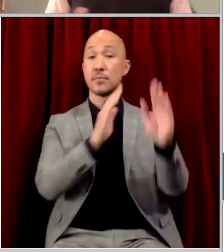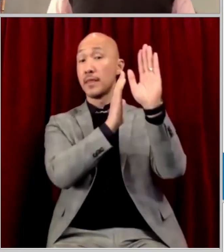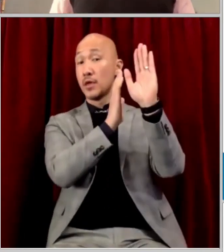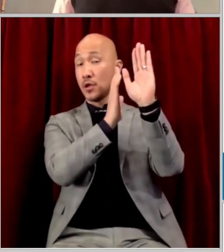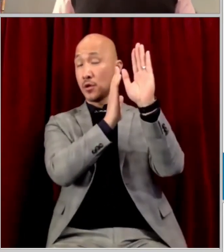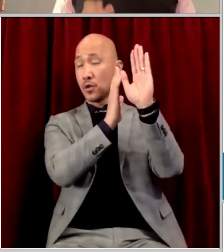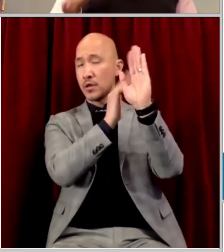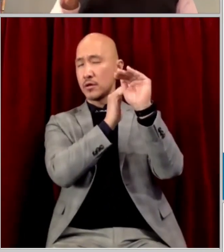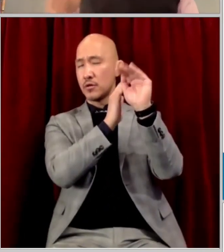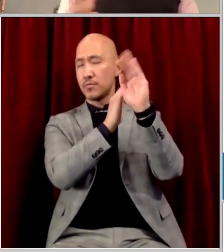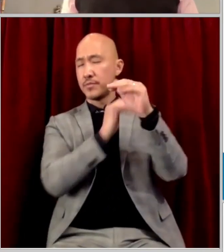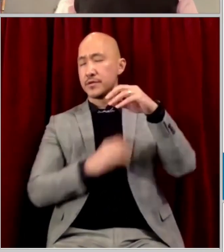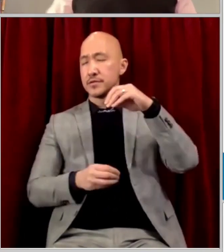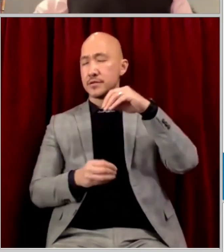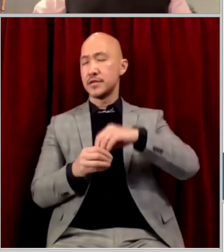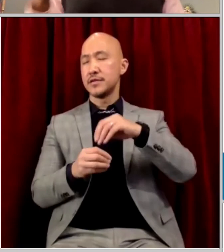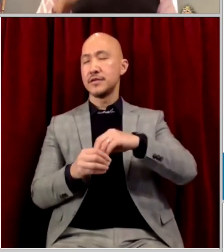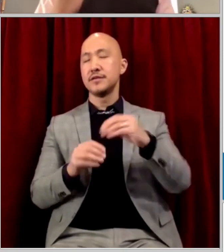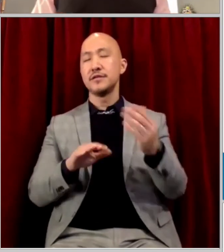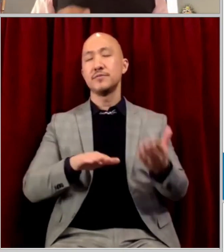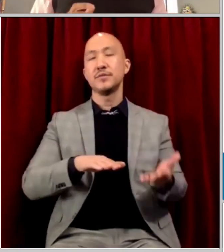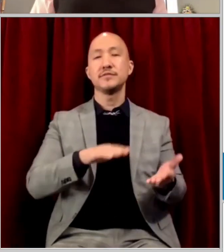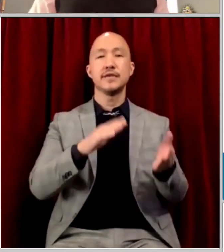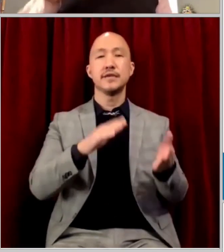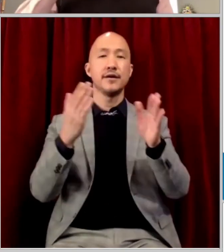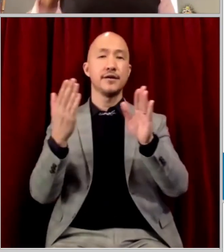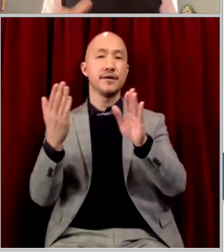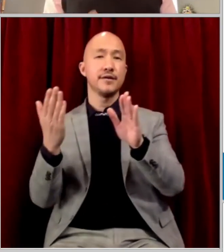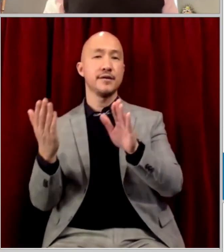sighing, when hope within me